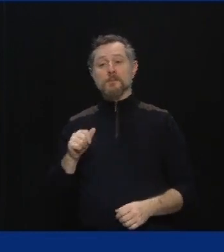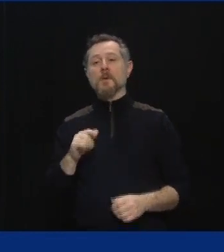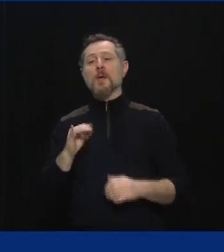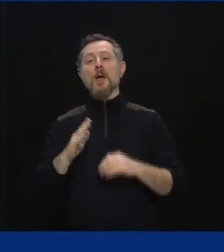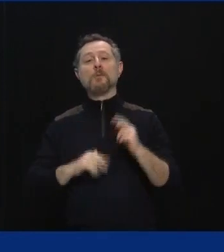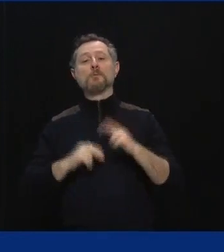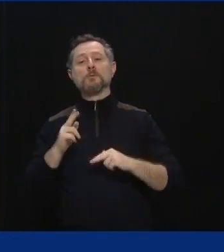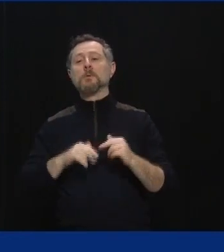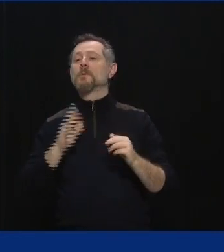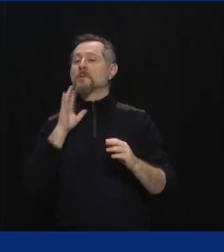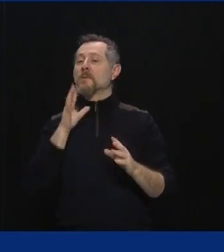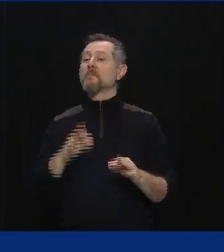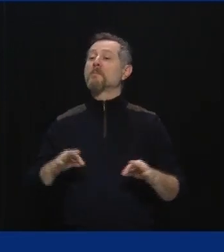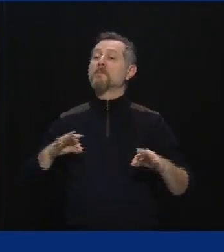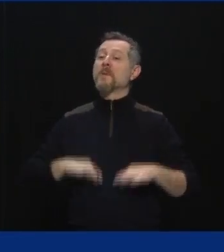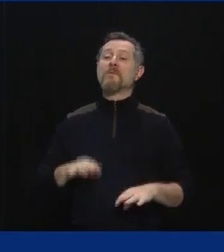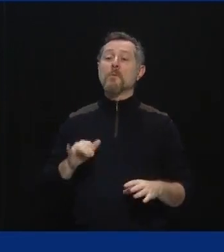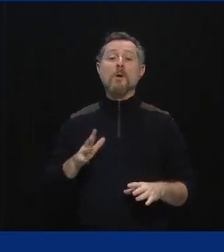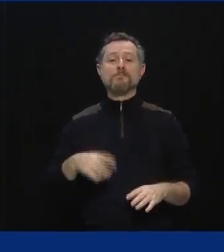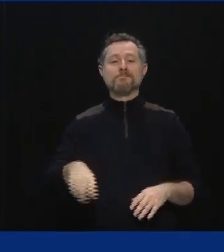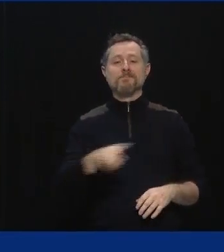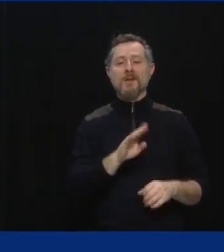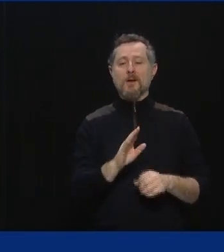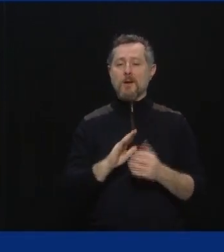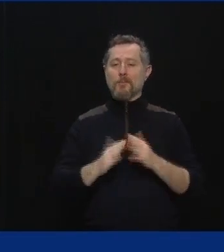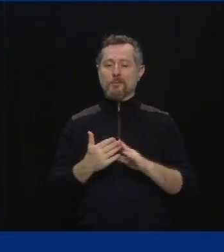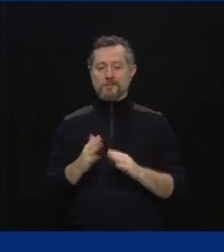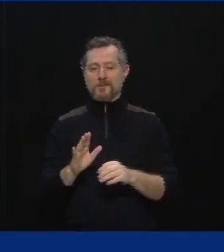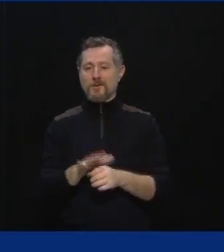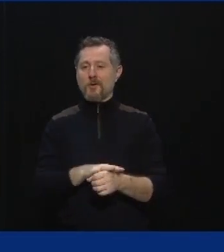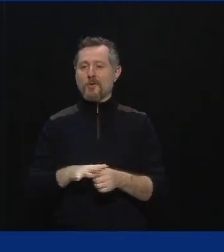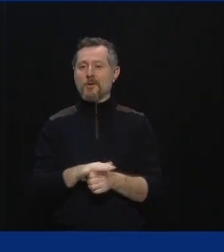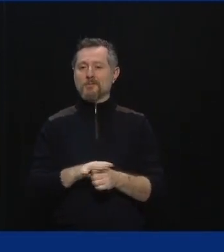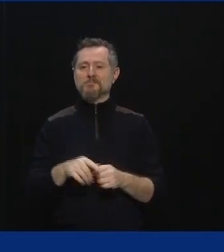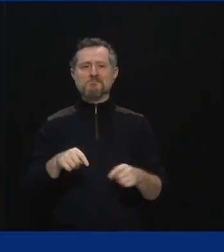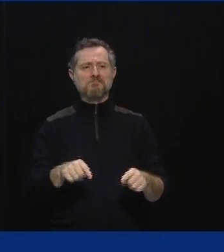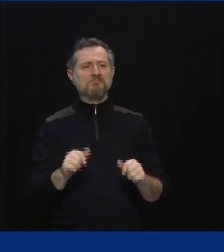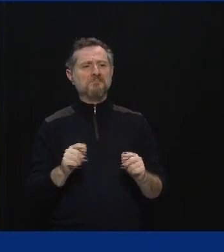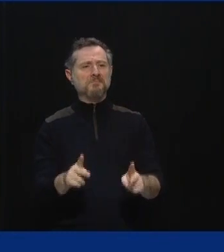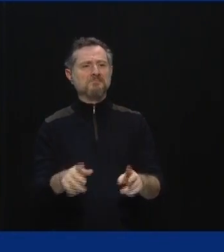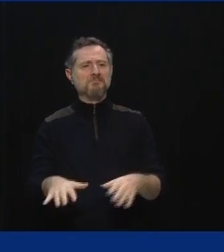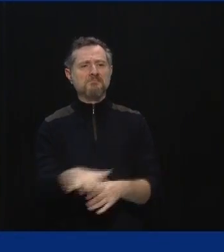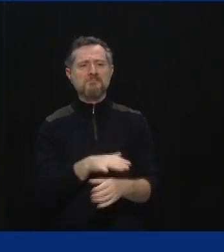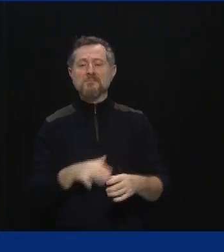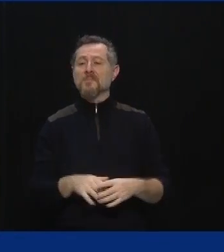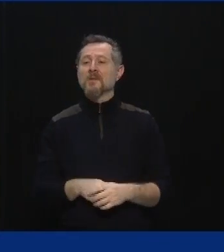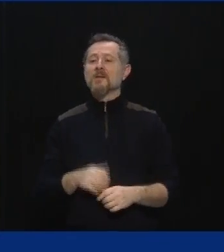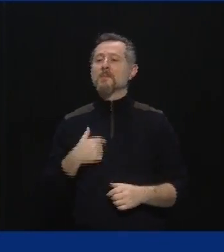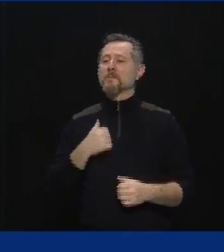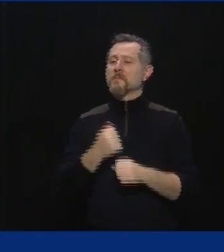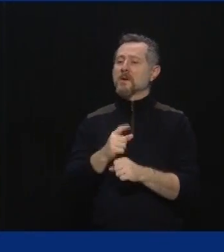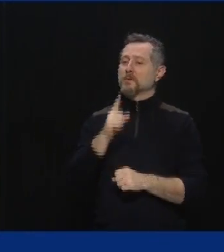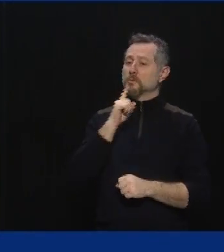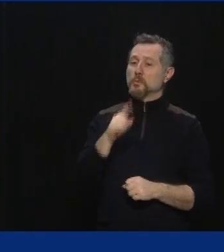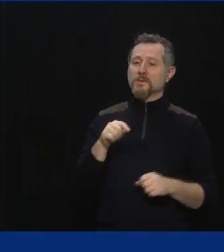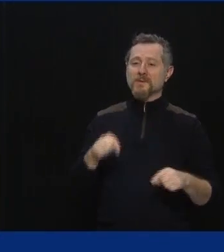communities neighboring our major projects. We are completely committed to making this a signature aspect of the Port